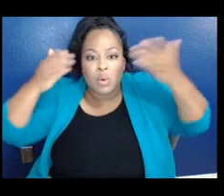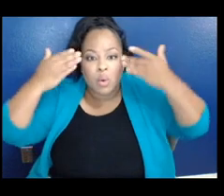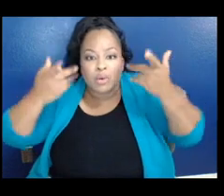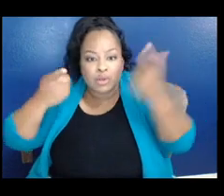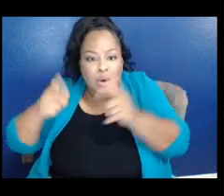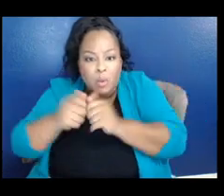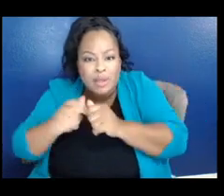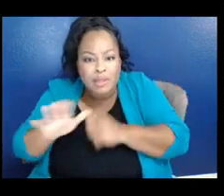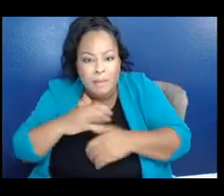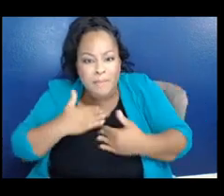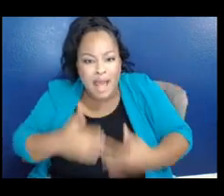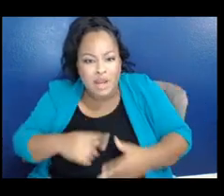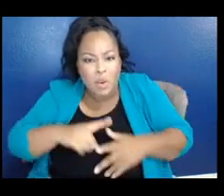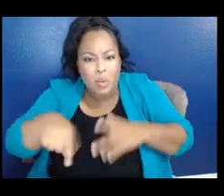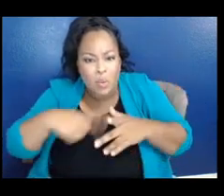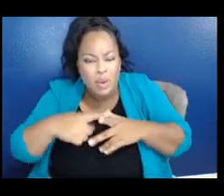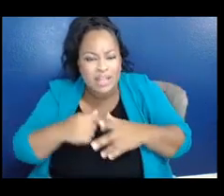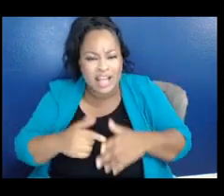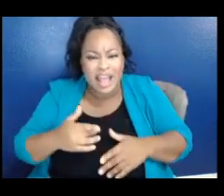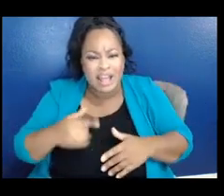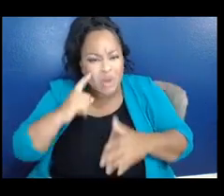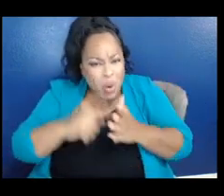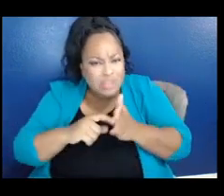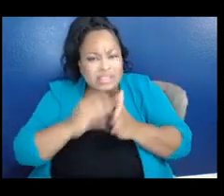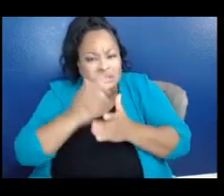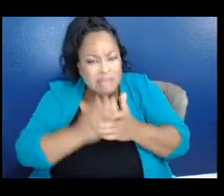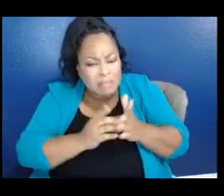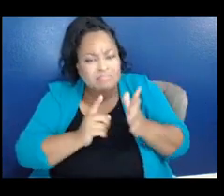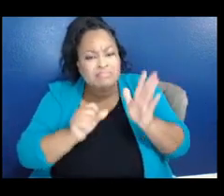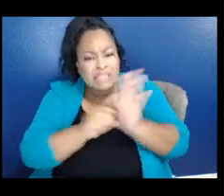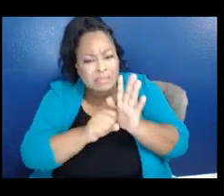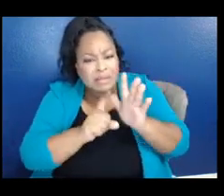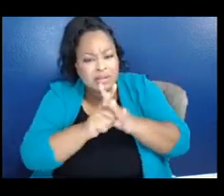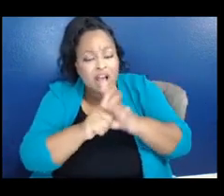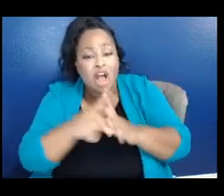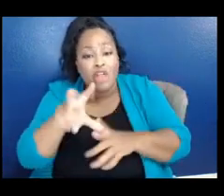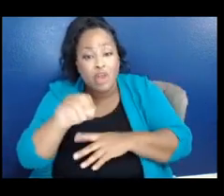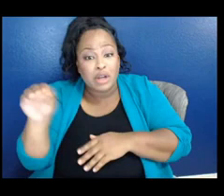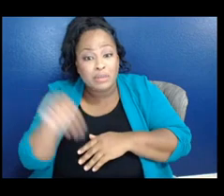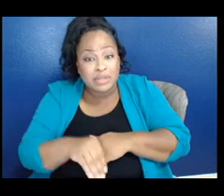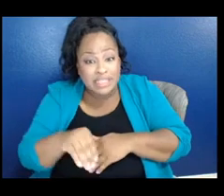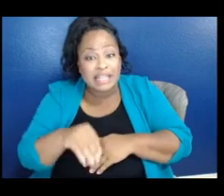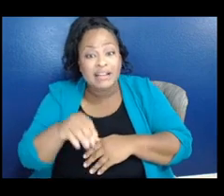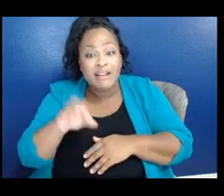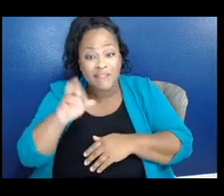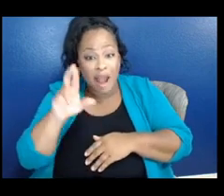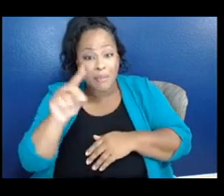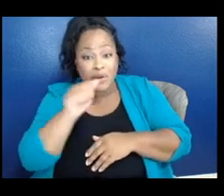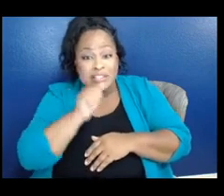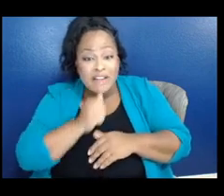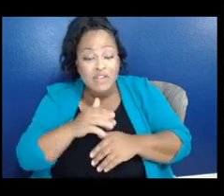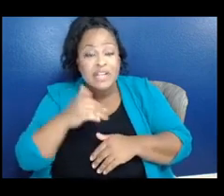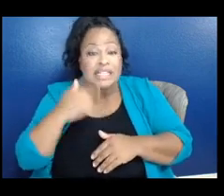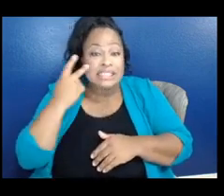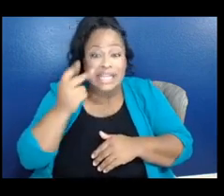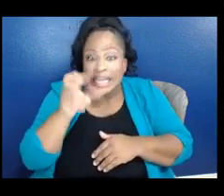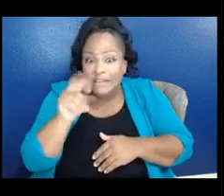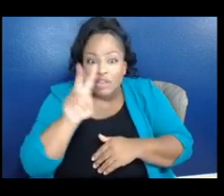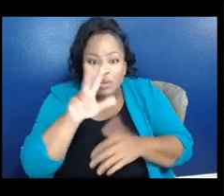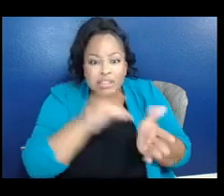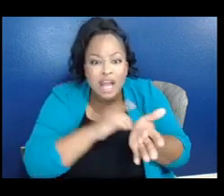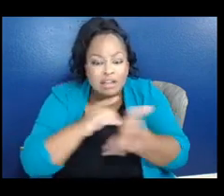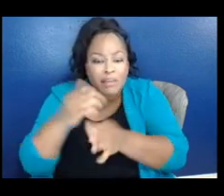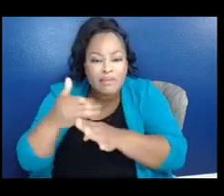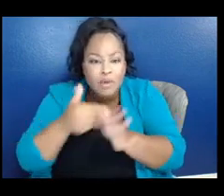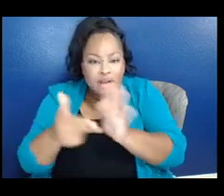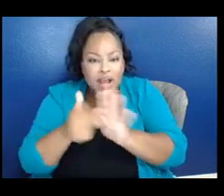knowing what's going on with their body when they start to have symptomatology. And 40% of fibroid sufferers see even three doctors before they get diagnosed. A part